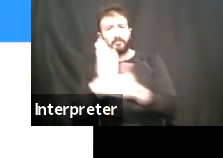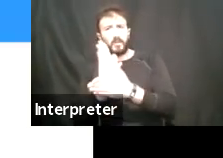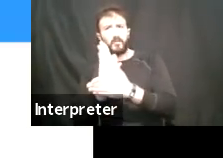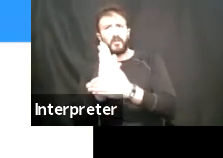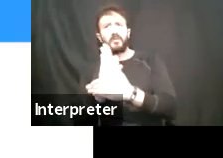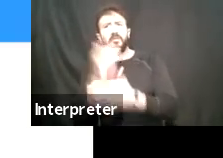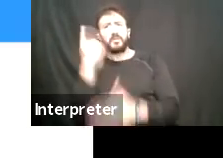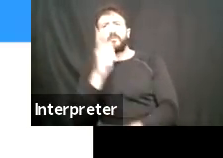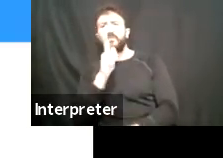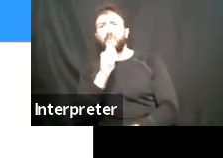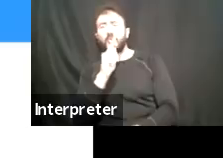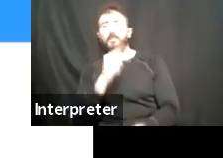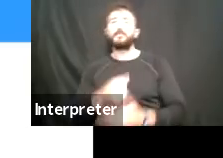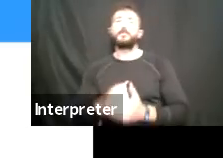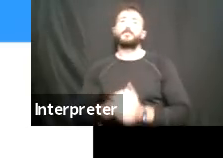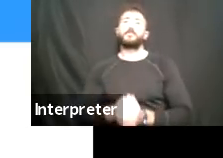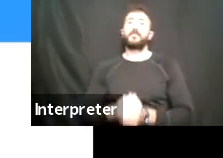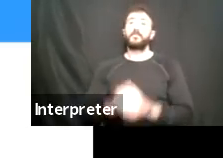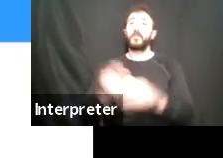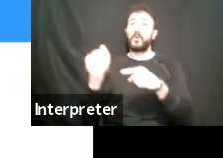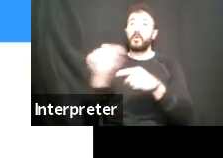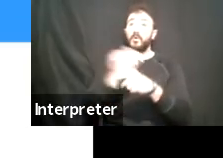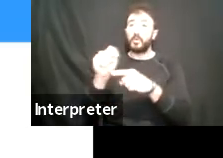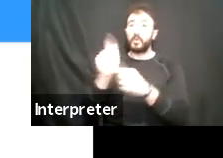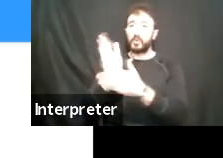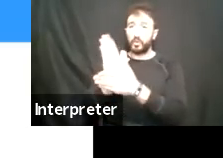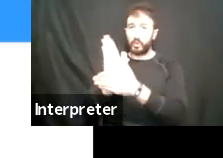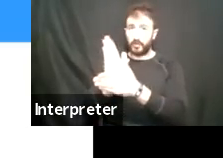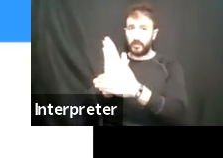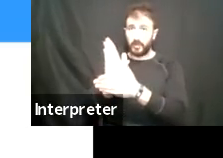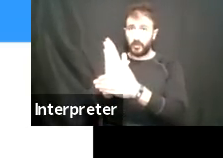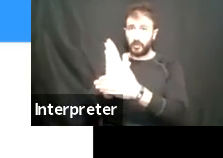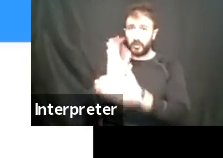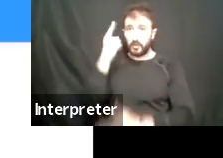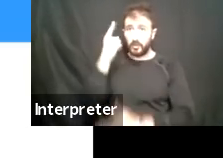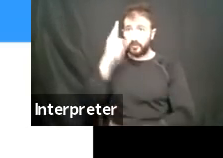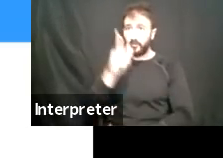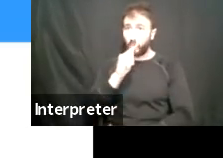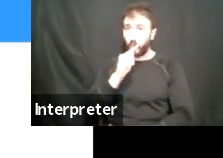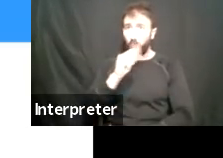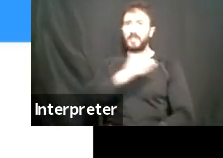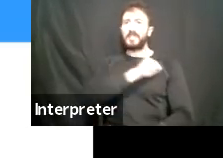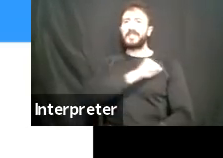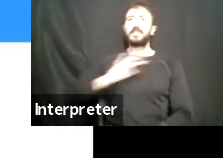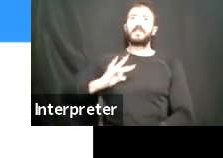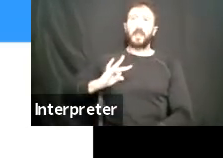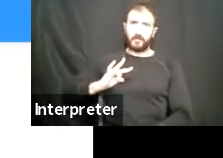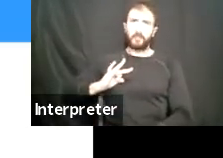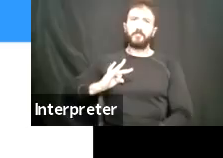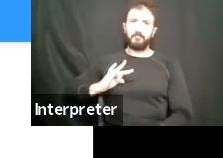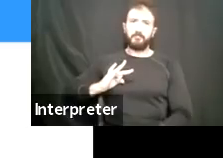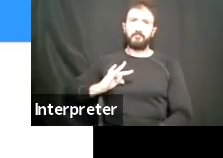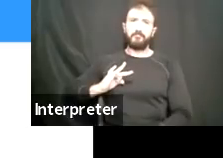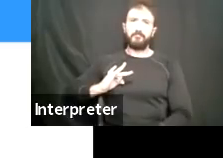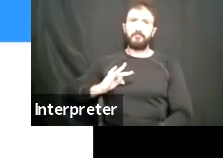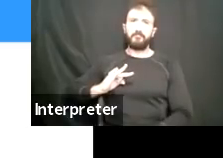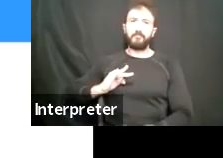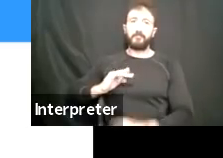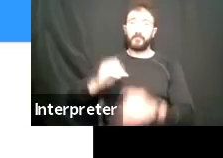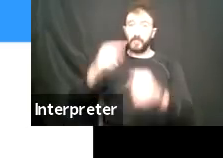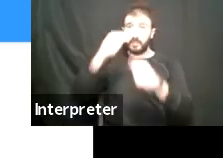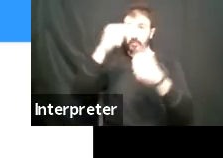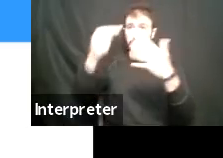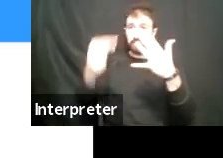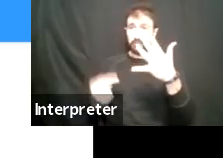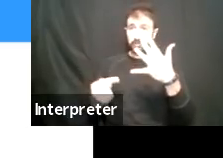training videos that I just spoke to are for staff. These ones that you see in front of you, the COVID-19 training